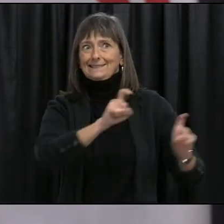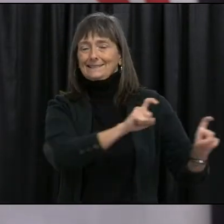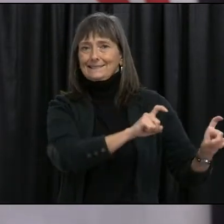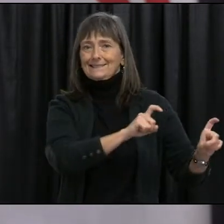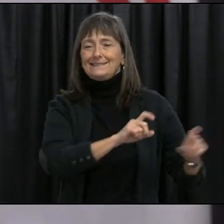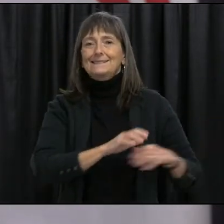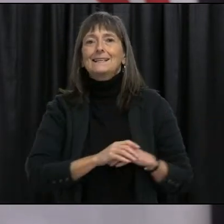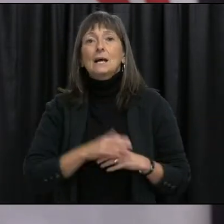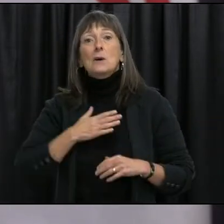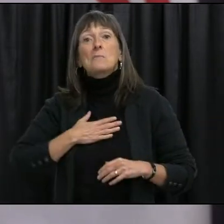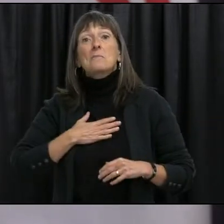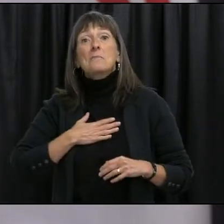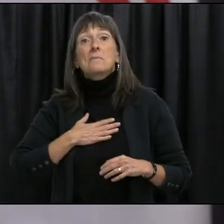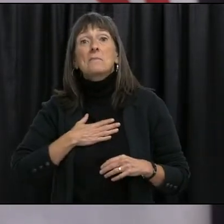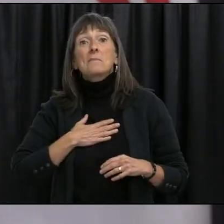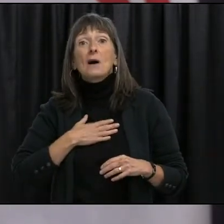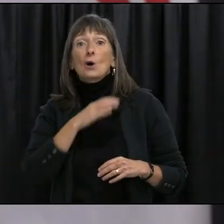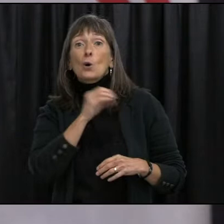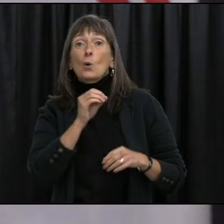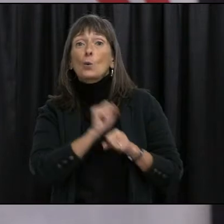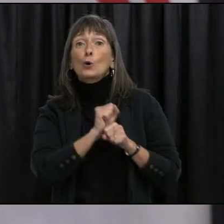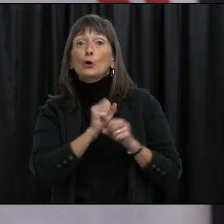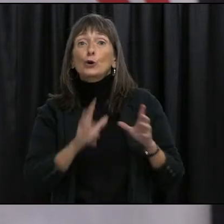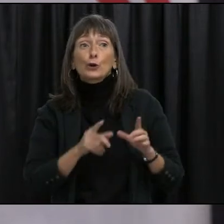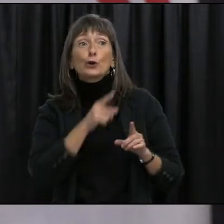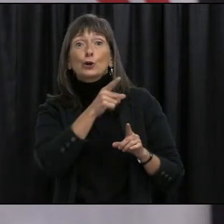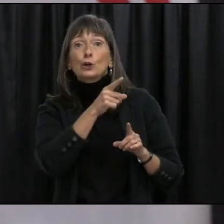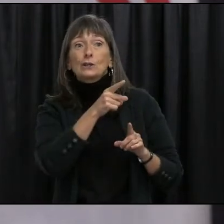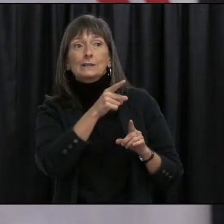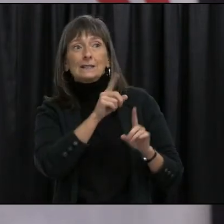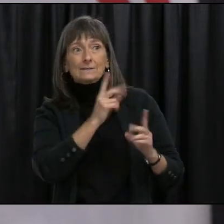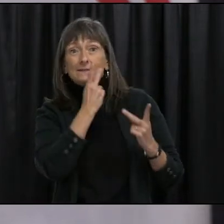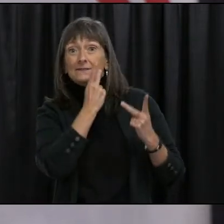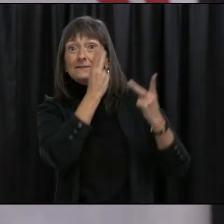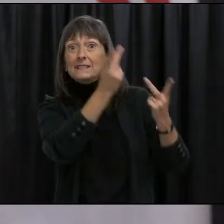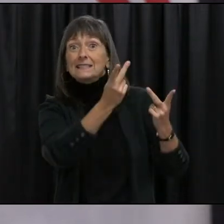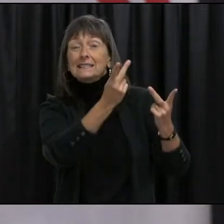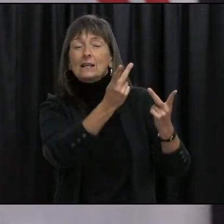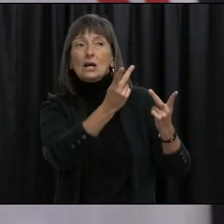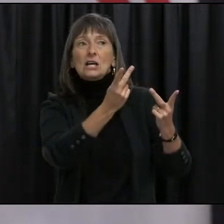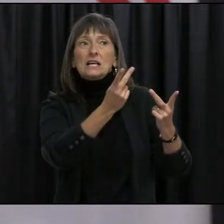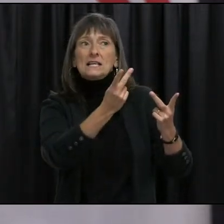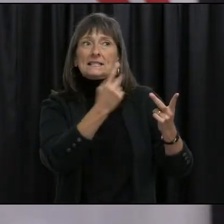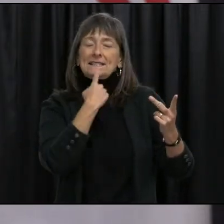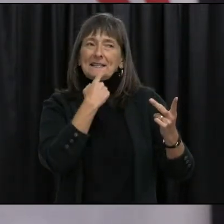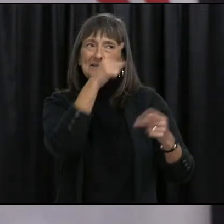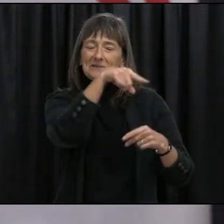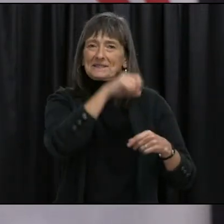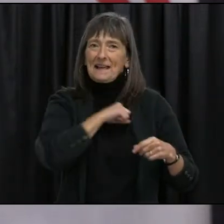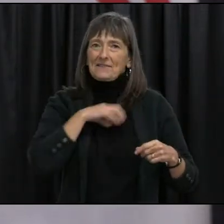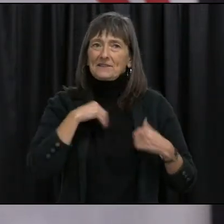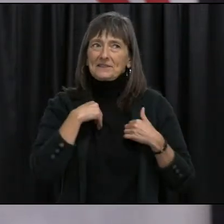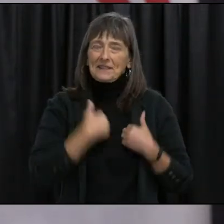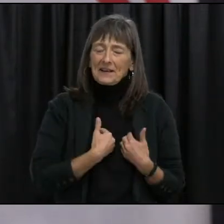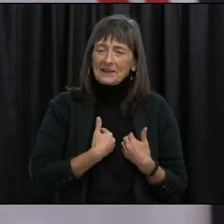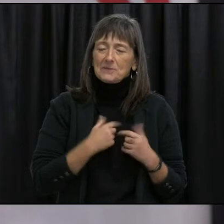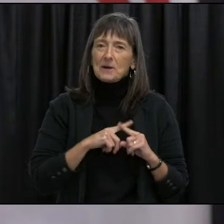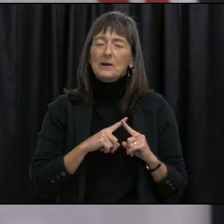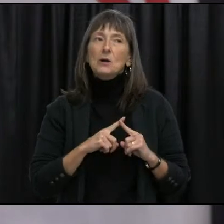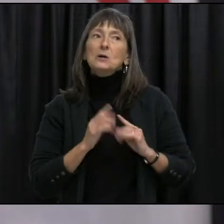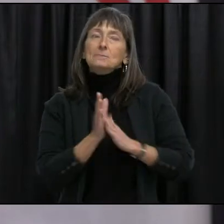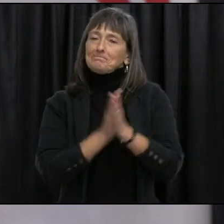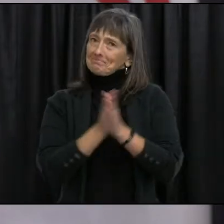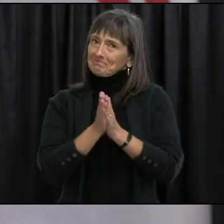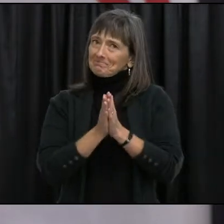Lake Melville went and visited them and described them as tired but pumped. And again, I thank them. It